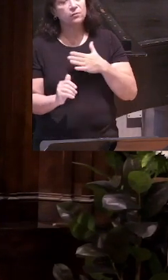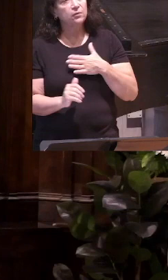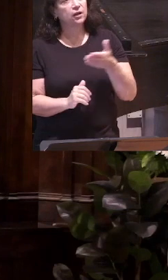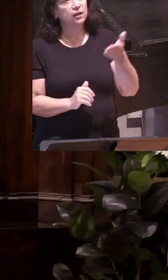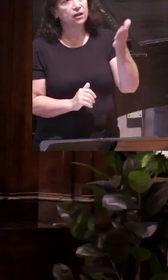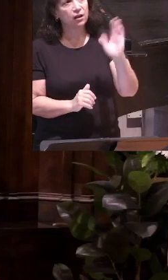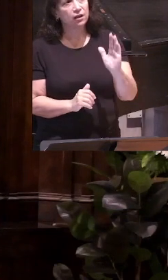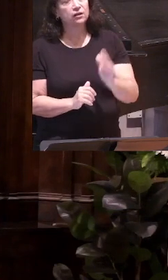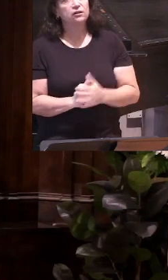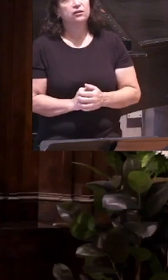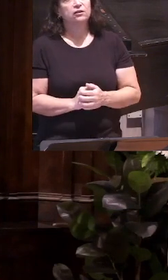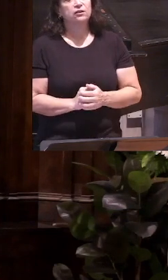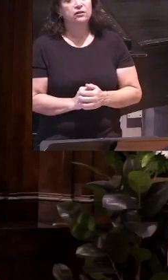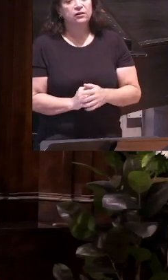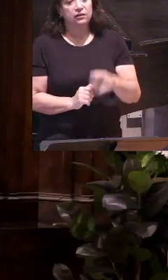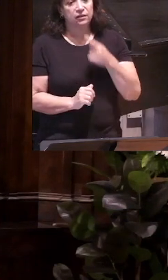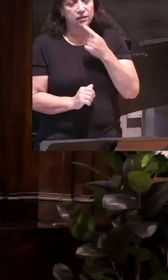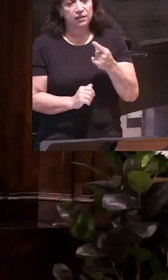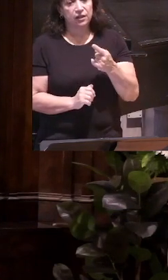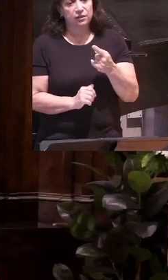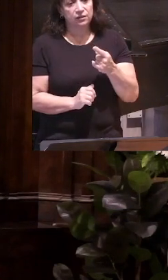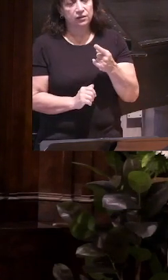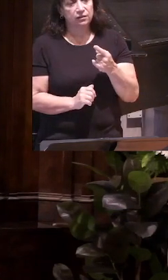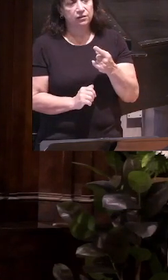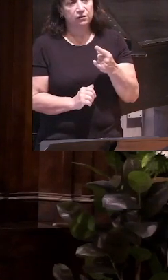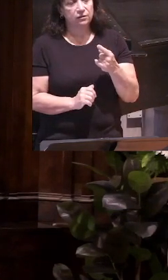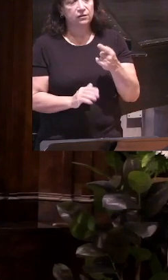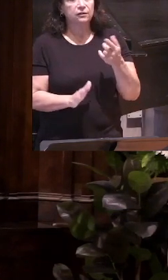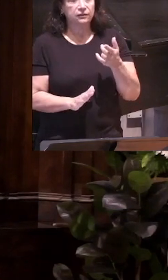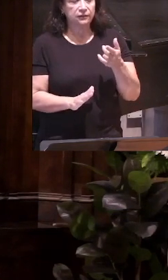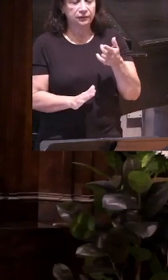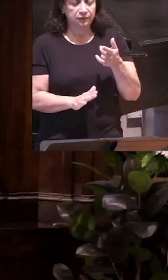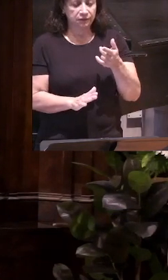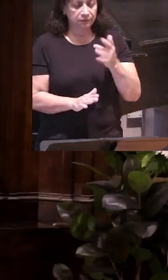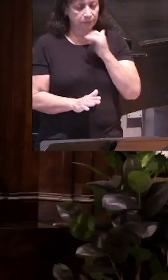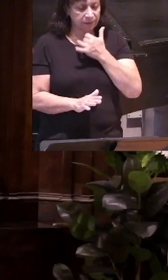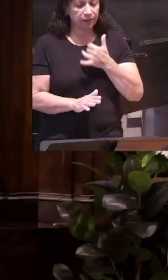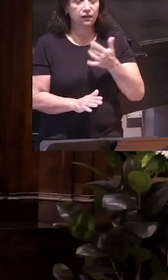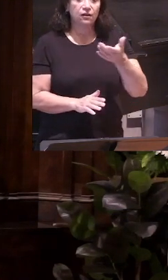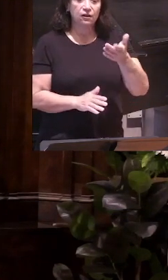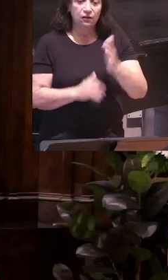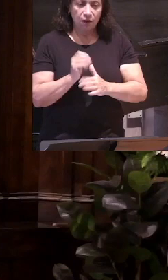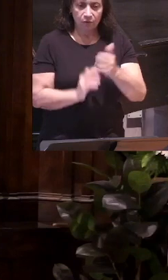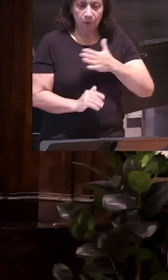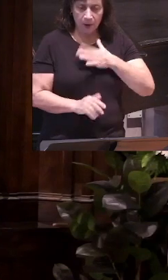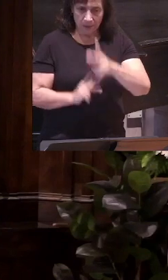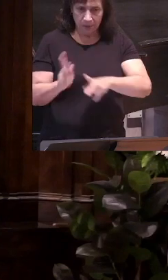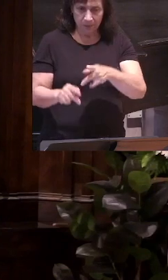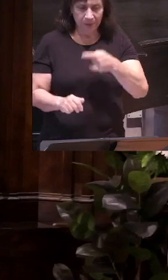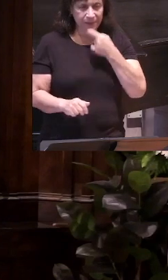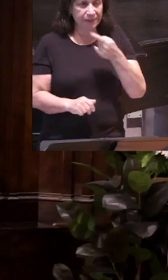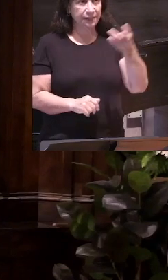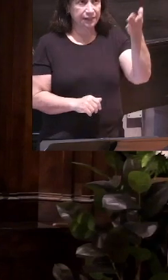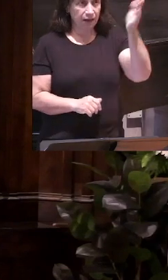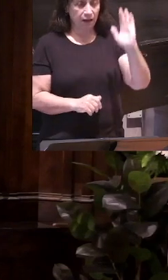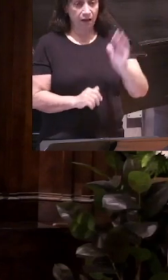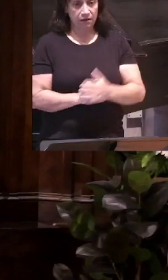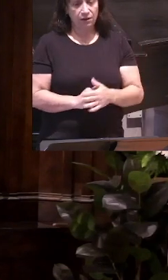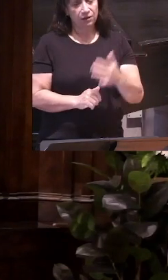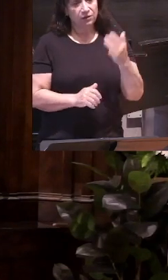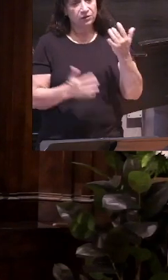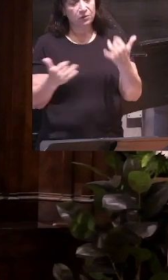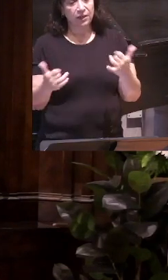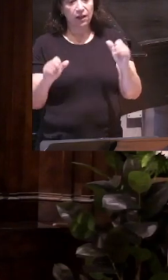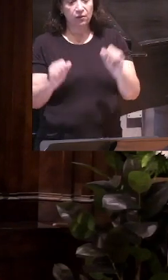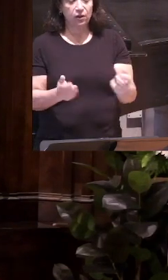God, says your, comfort my people, says our God. If you would now